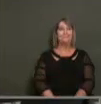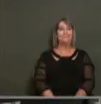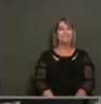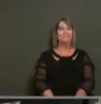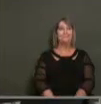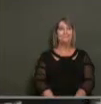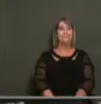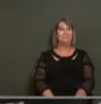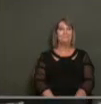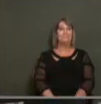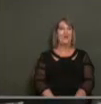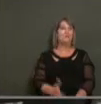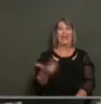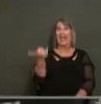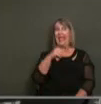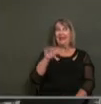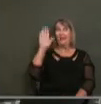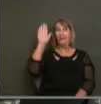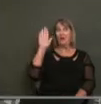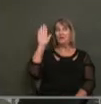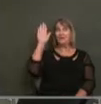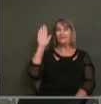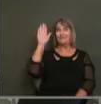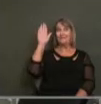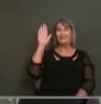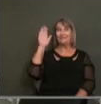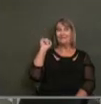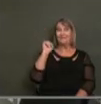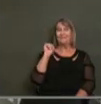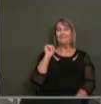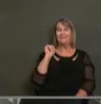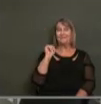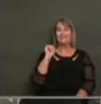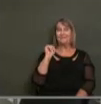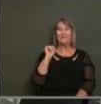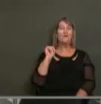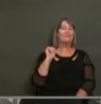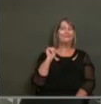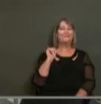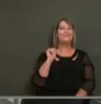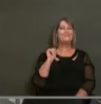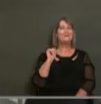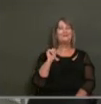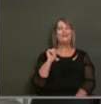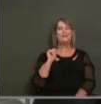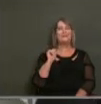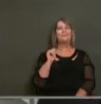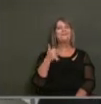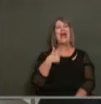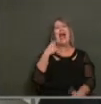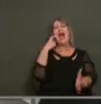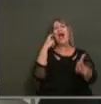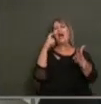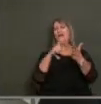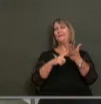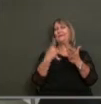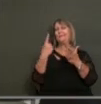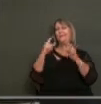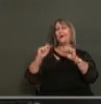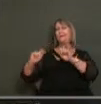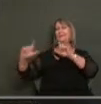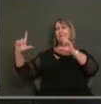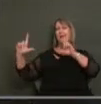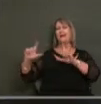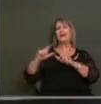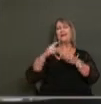Ma'am, you had a question? Did anybody else have a question though? Okay. So I noticed up there on one of the slides,